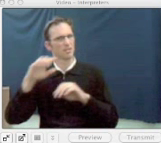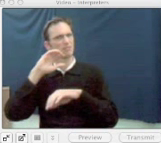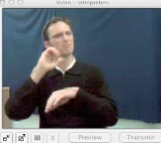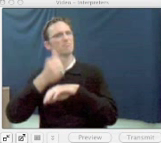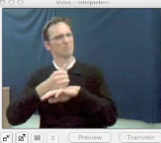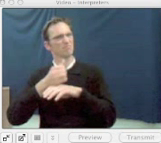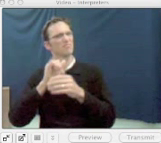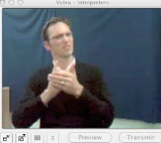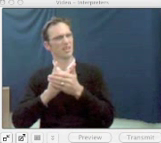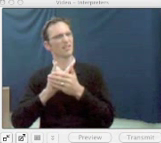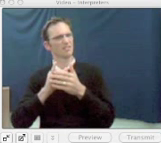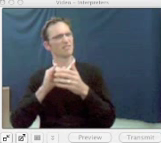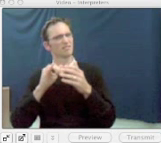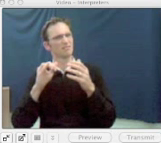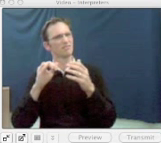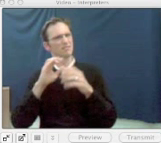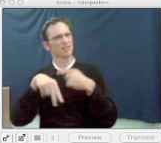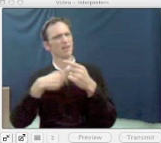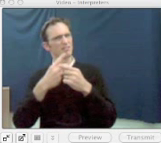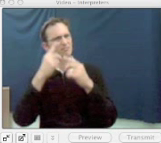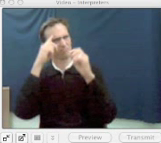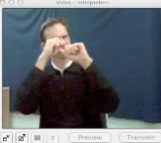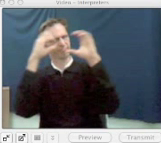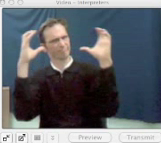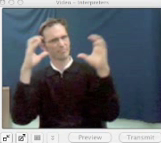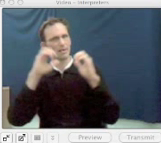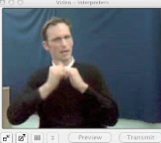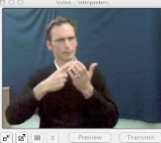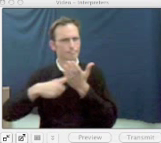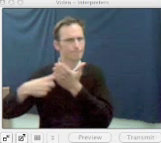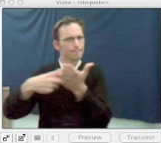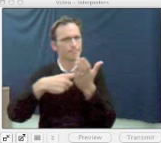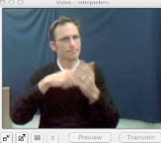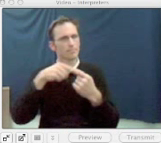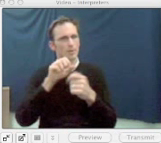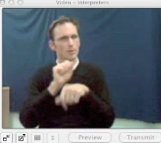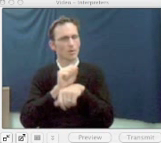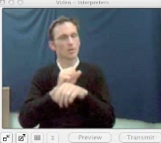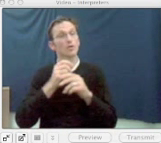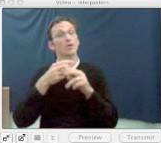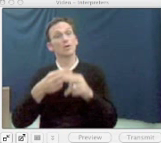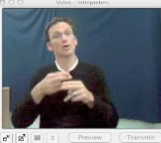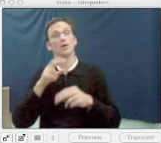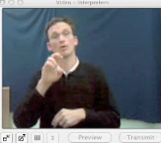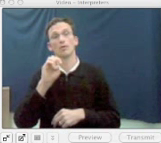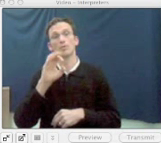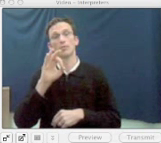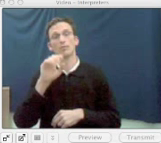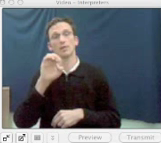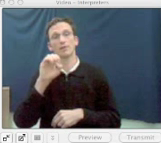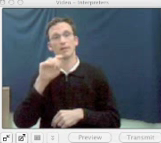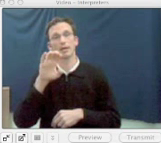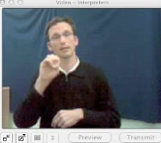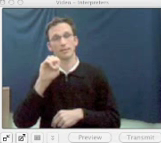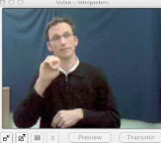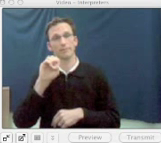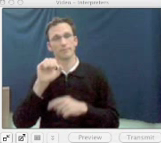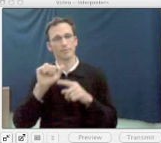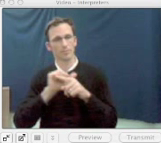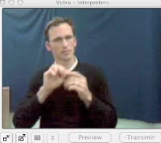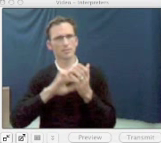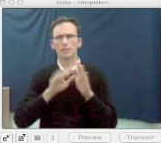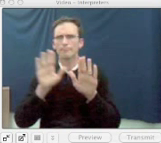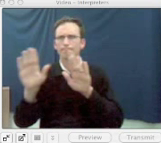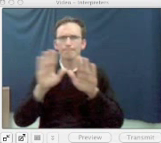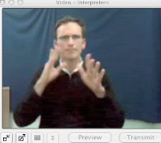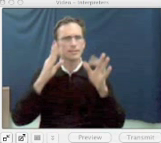technique of talking about your work. It's called reflective practices. You think about your work, you talk about your work, you share your